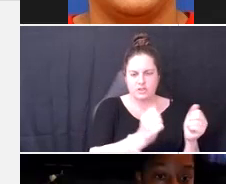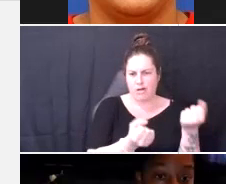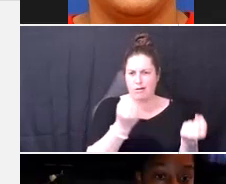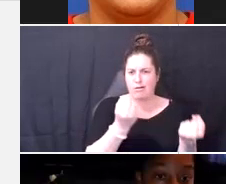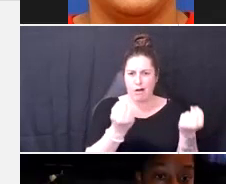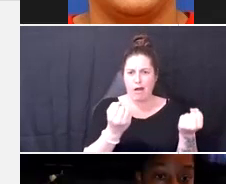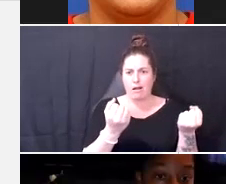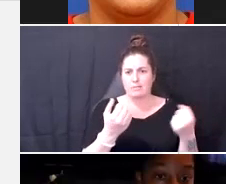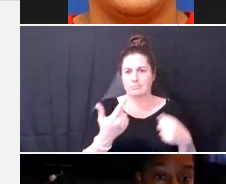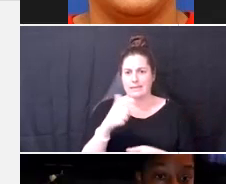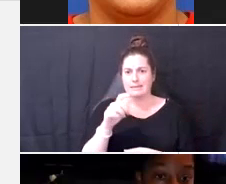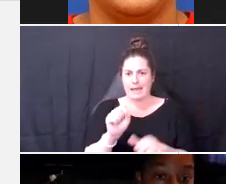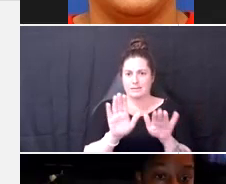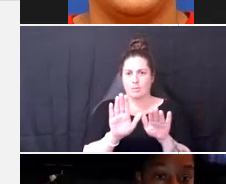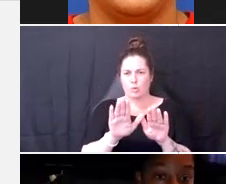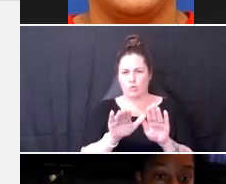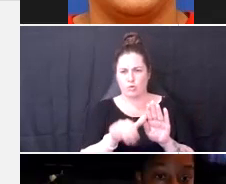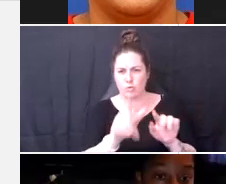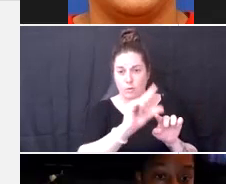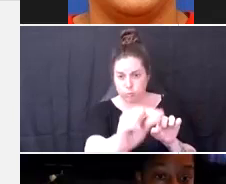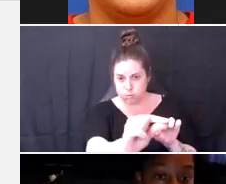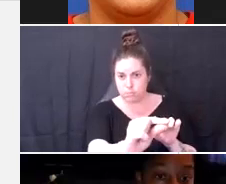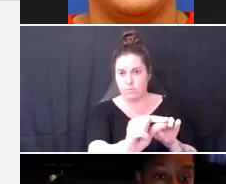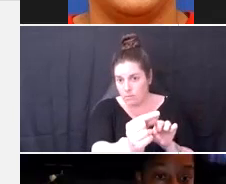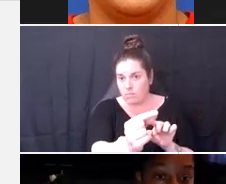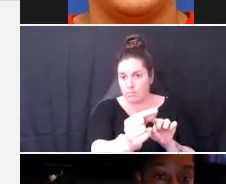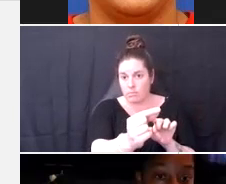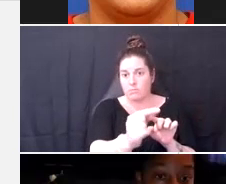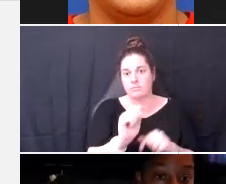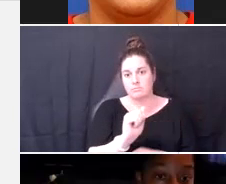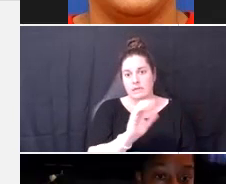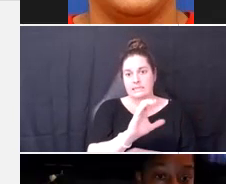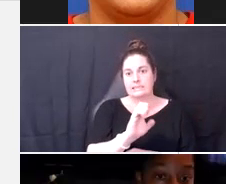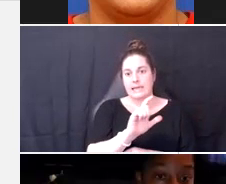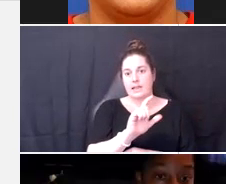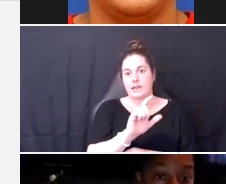the gas, that's the accelerator, right? Well,